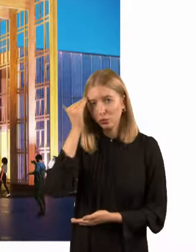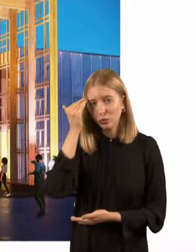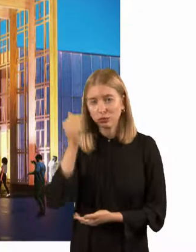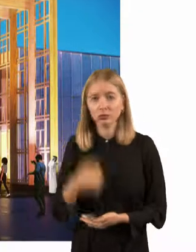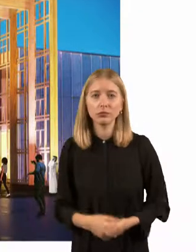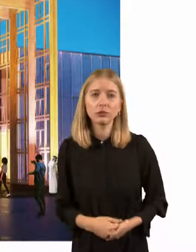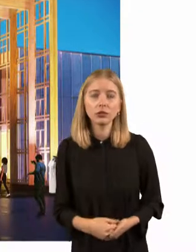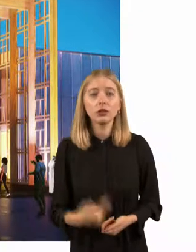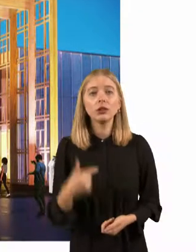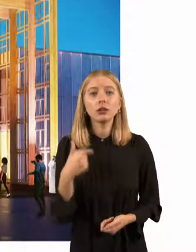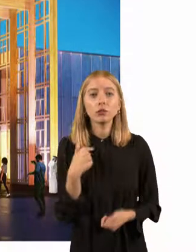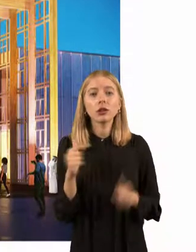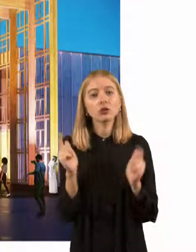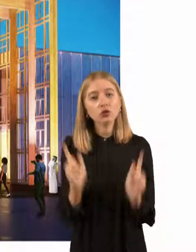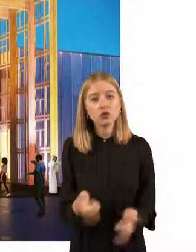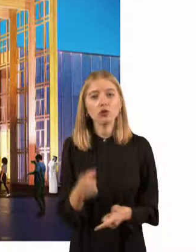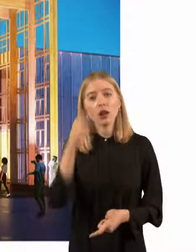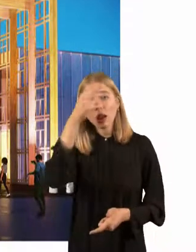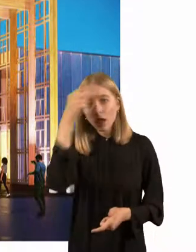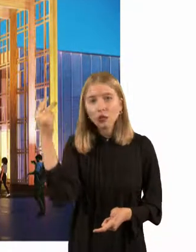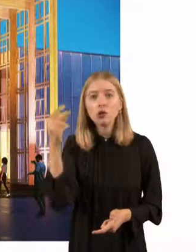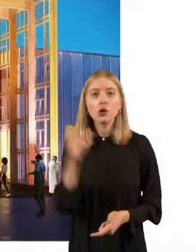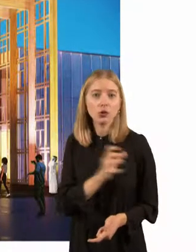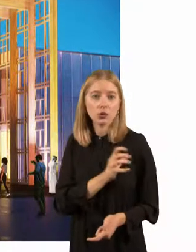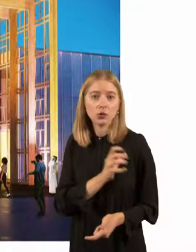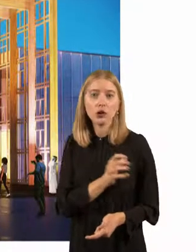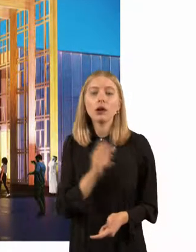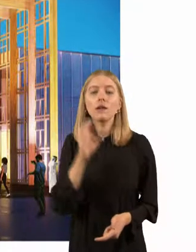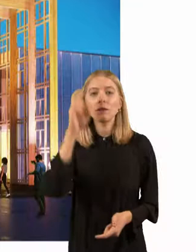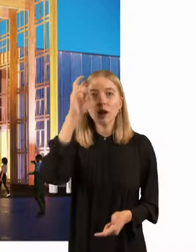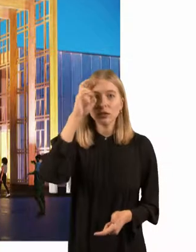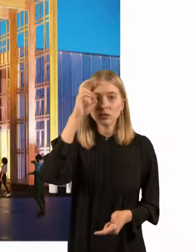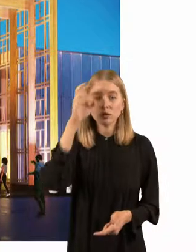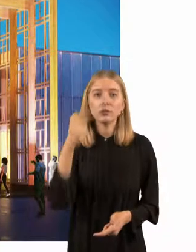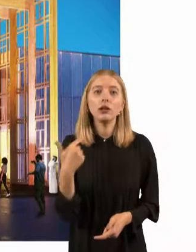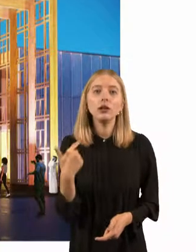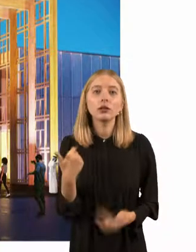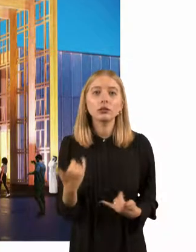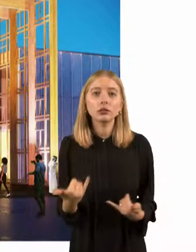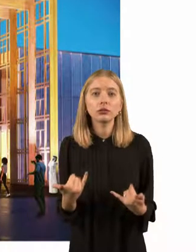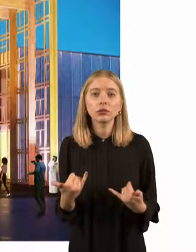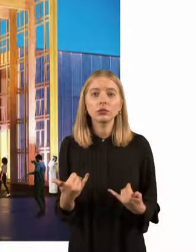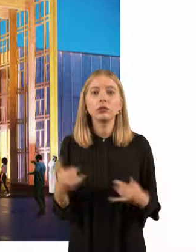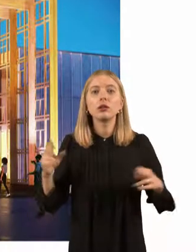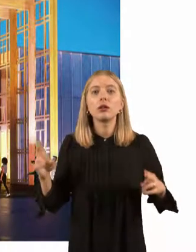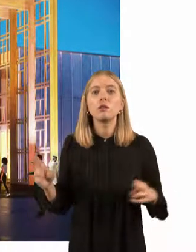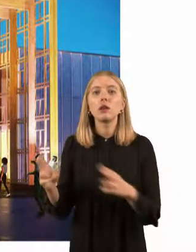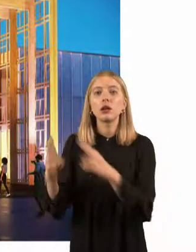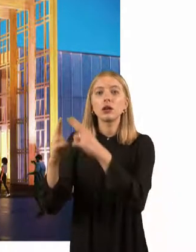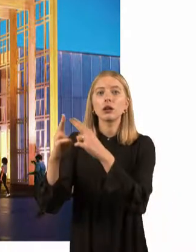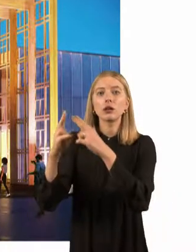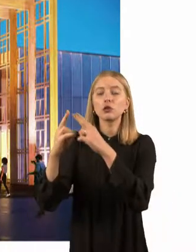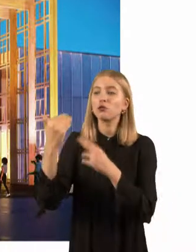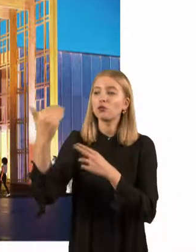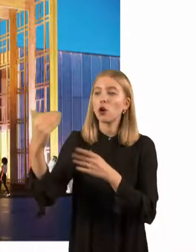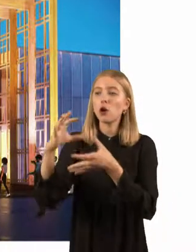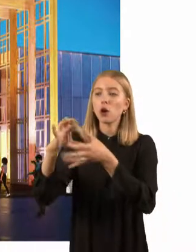Lithuania must also use its biofuel